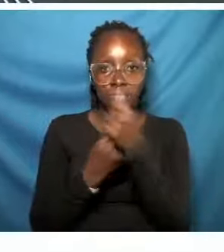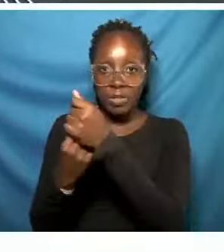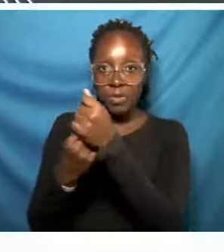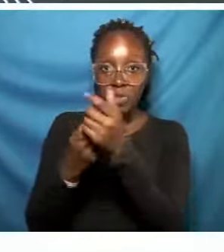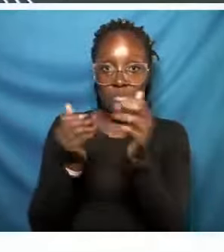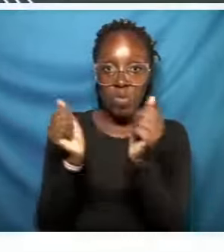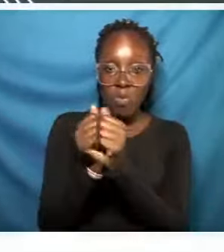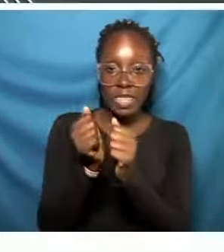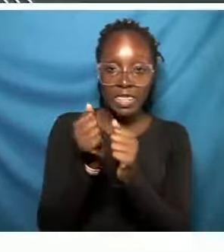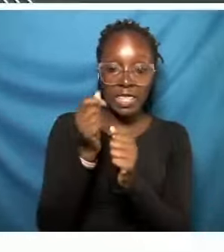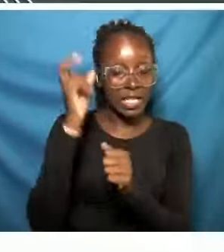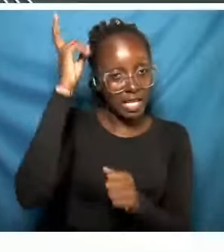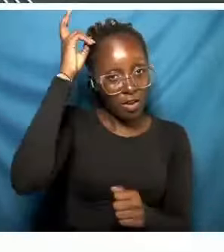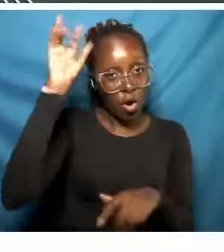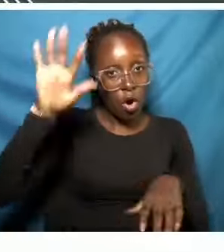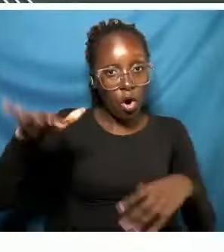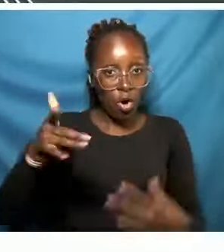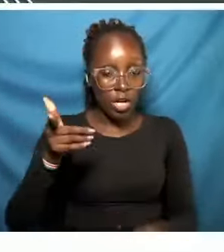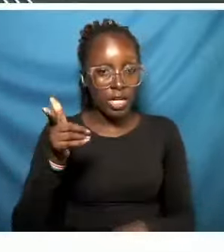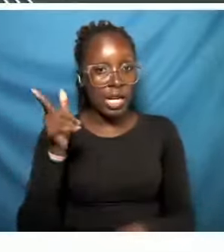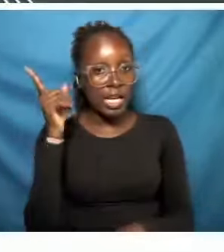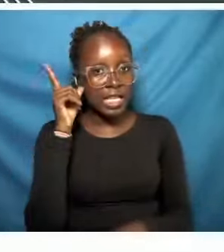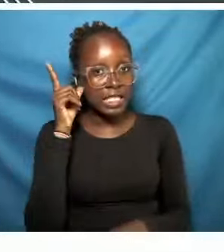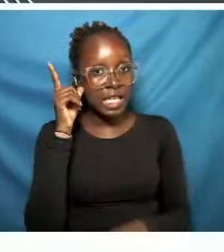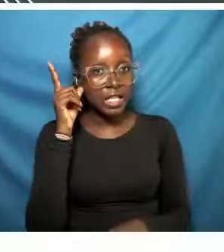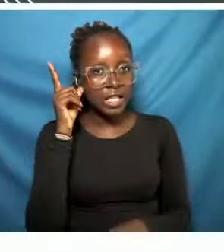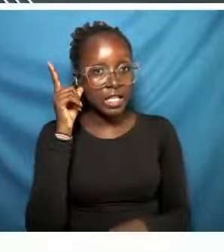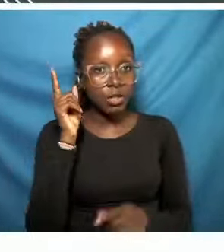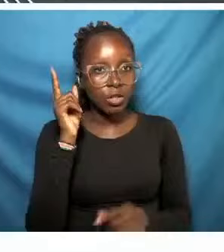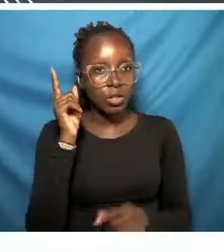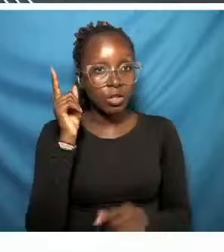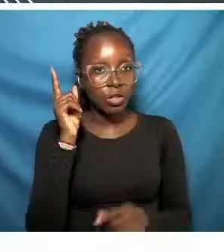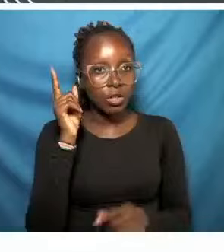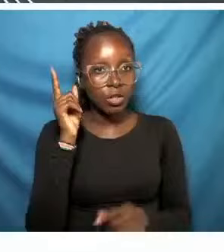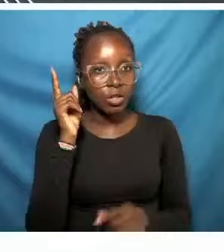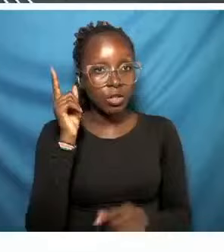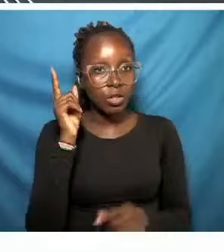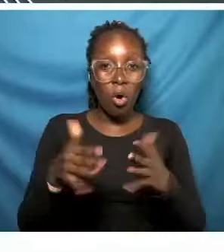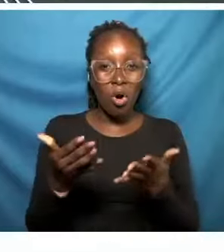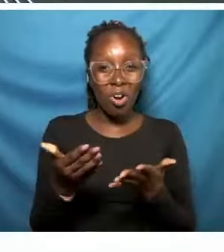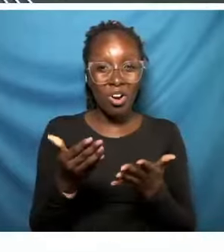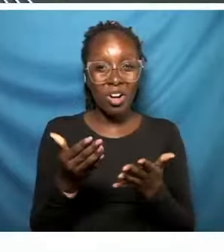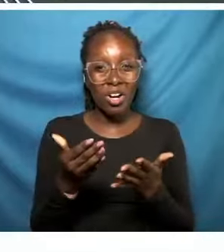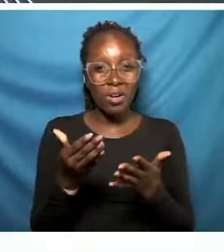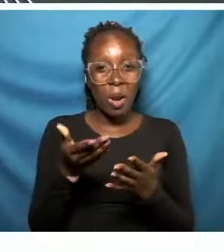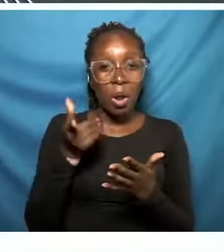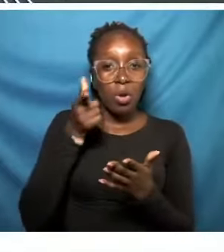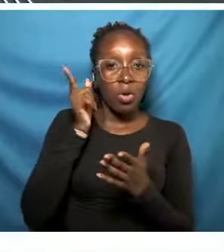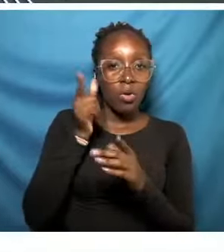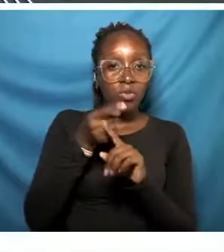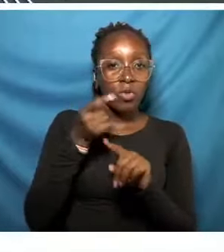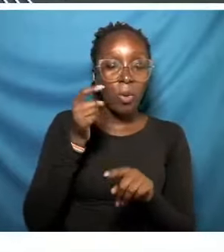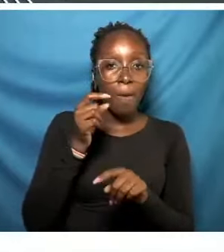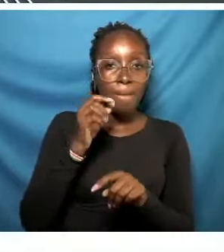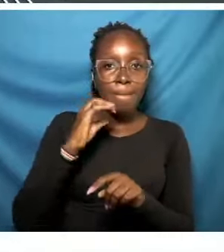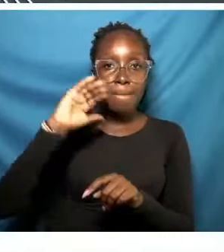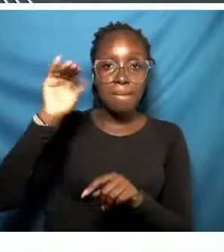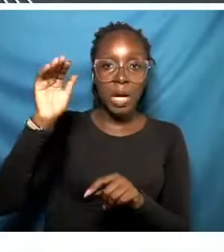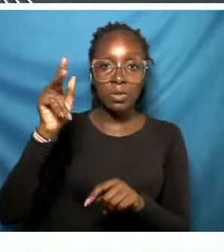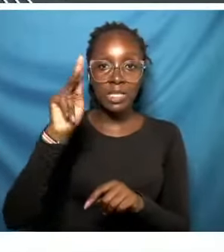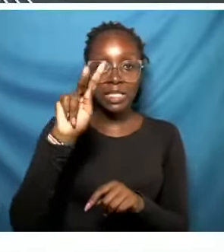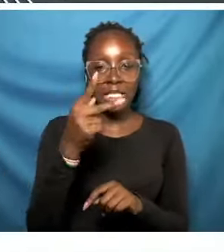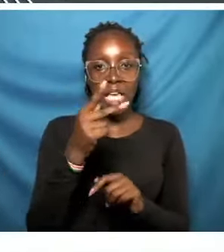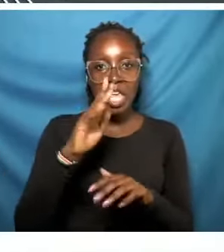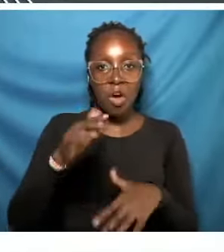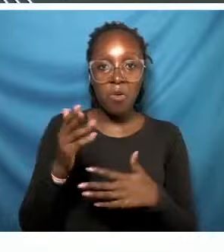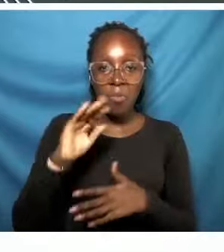to legalism, whether they're philosophies from Mount Kenya, or they're the philosophies from Mount Ramogi, or that